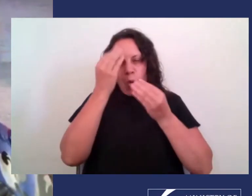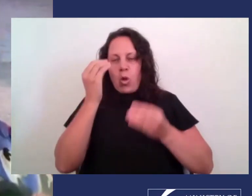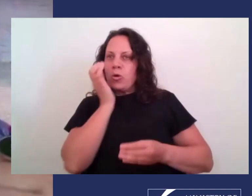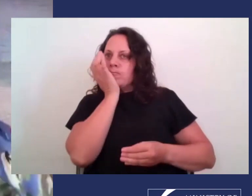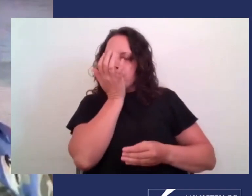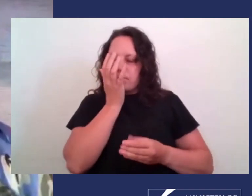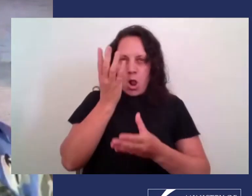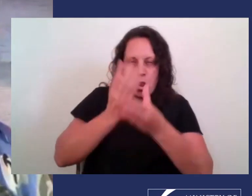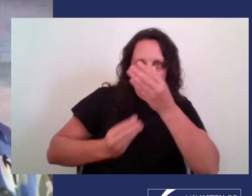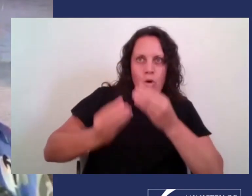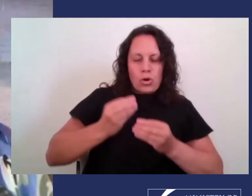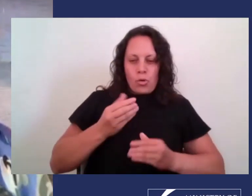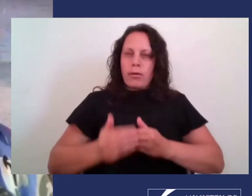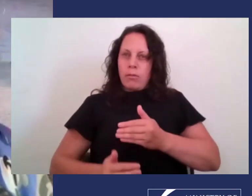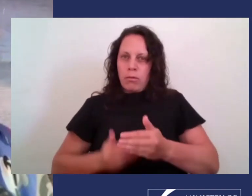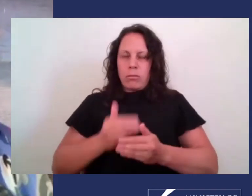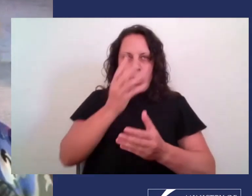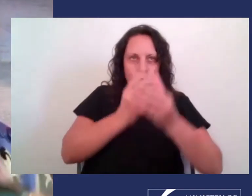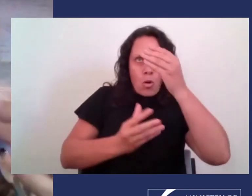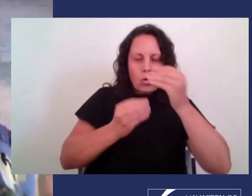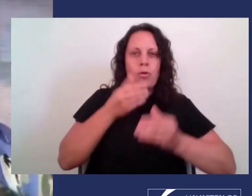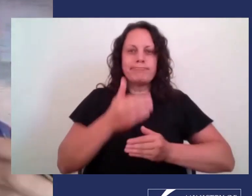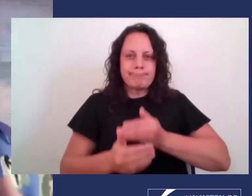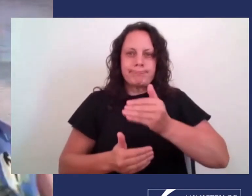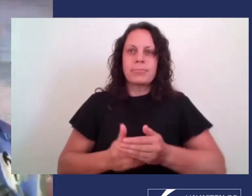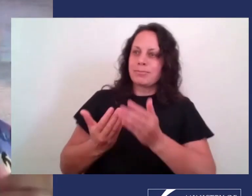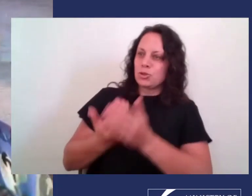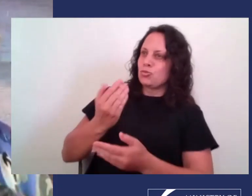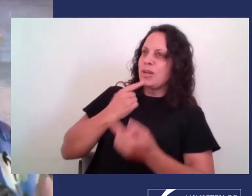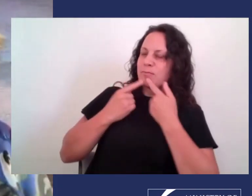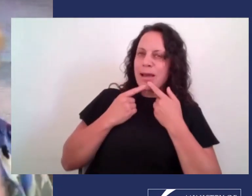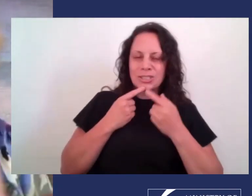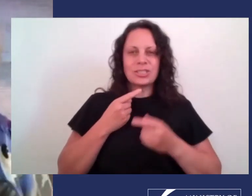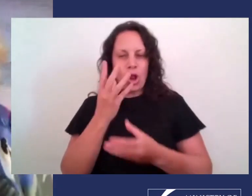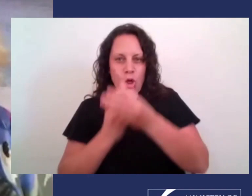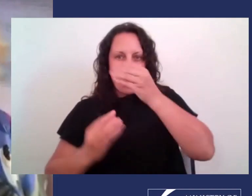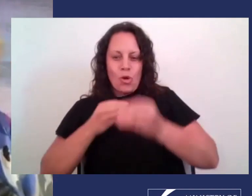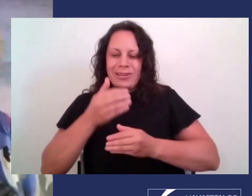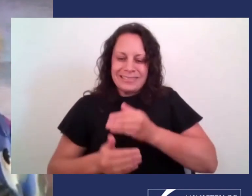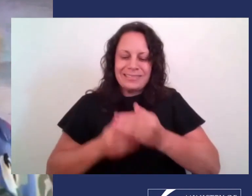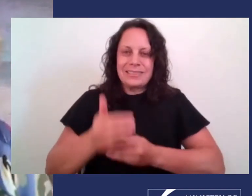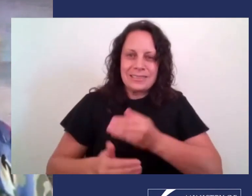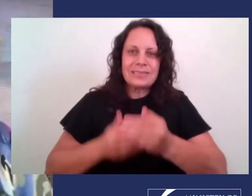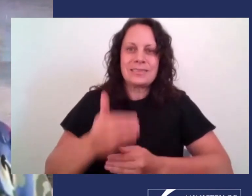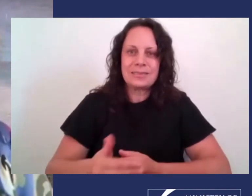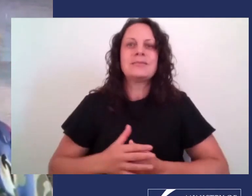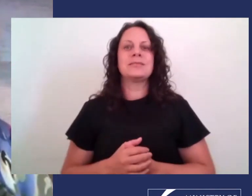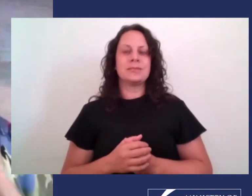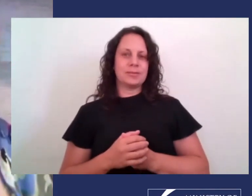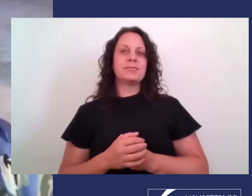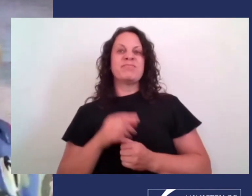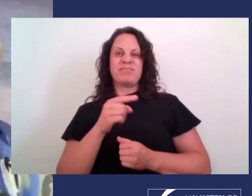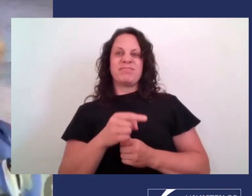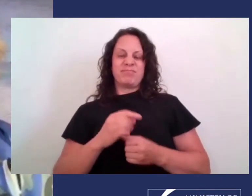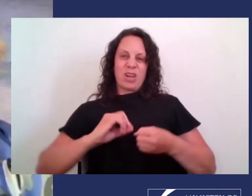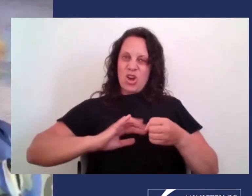go, as new information is available, and as the virus does what it's designed to do, which is morph and change into new variants.